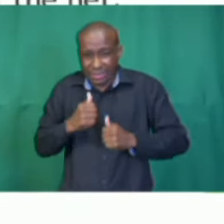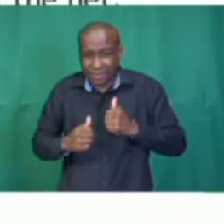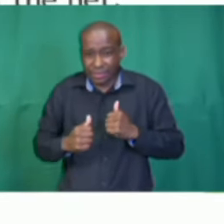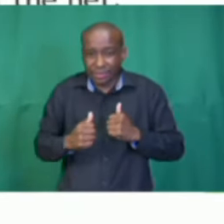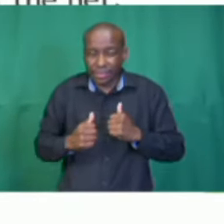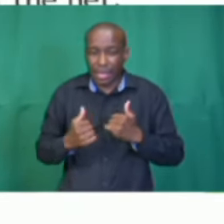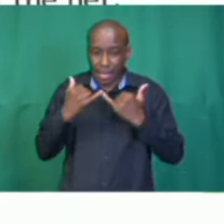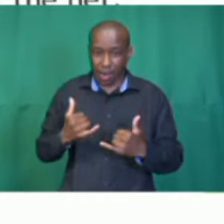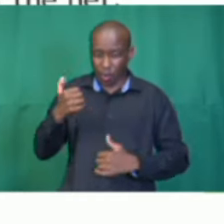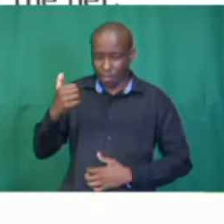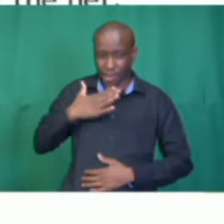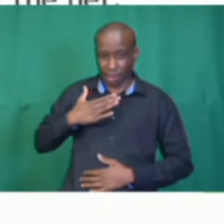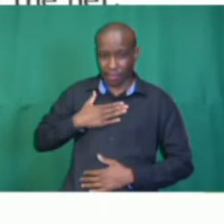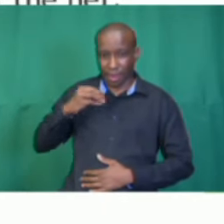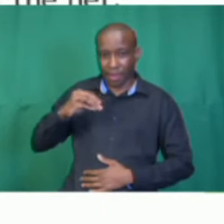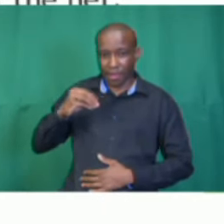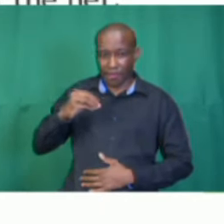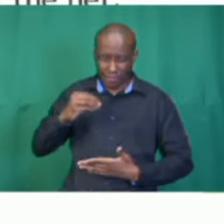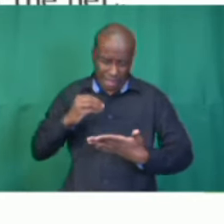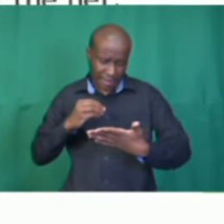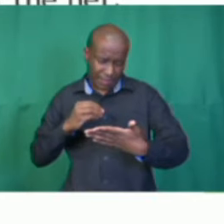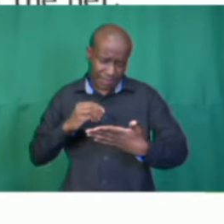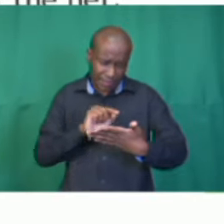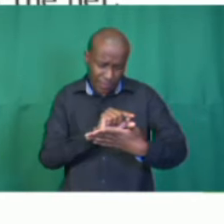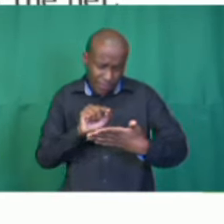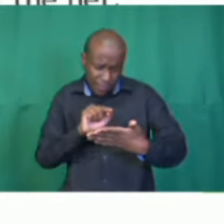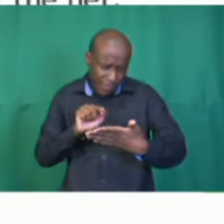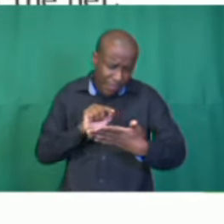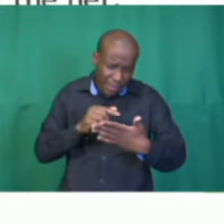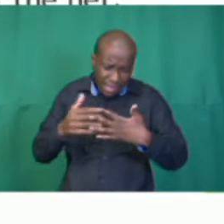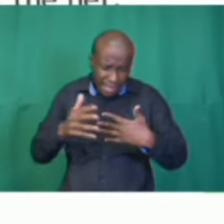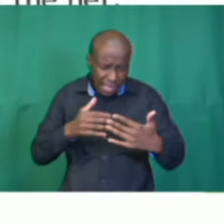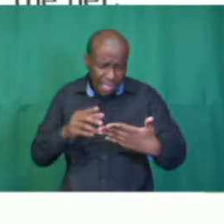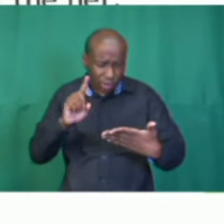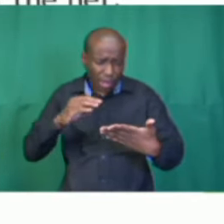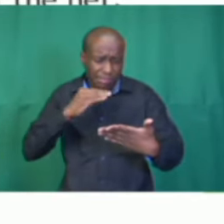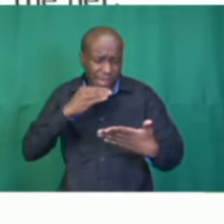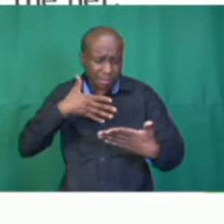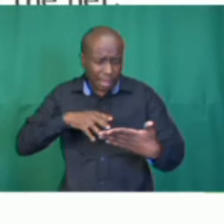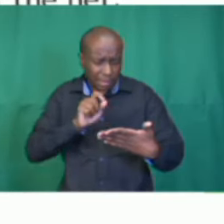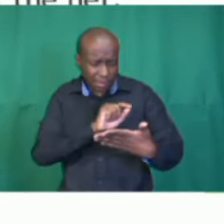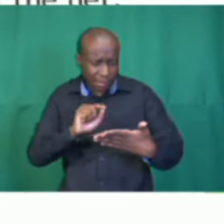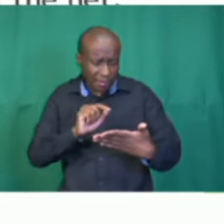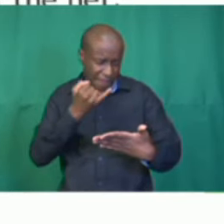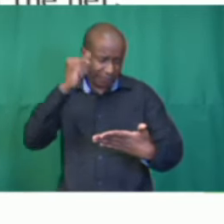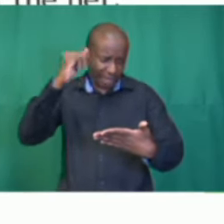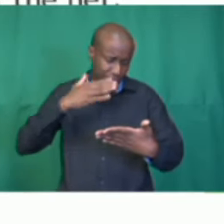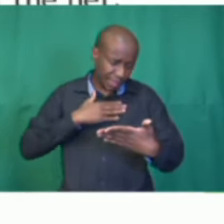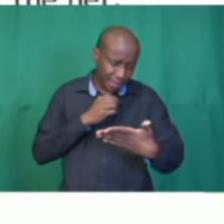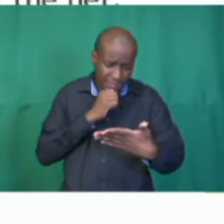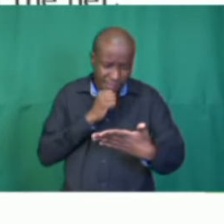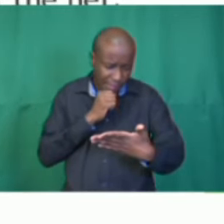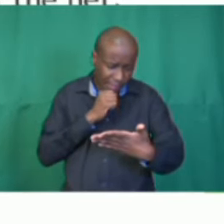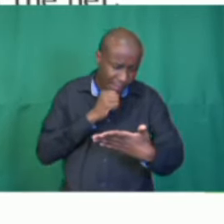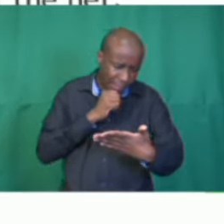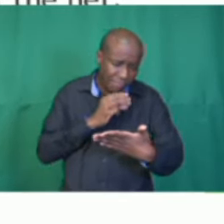have my pen. I am trying to underline the things that are standing out for me. First of all, I would underline